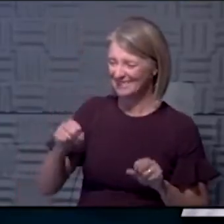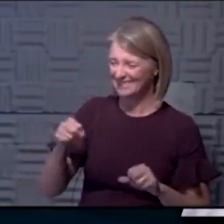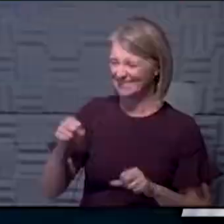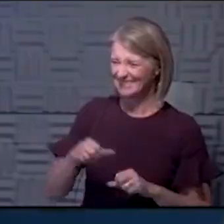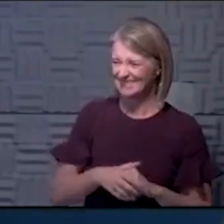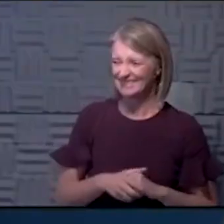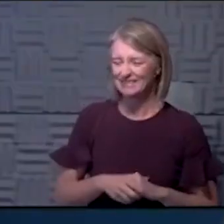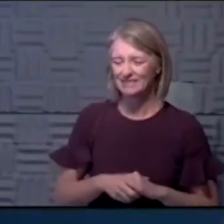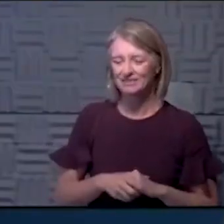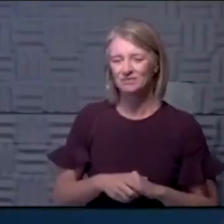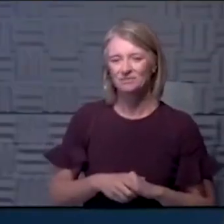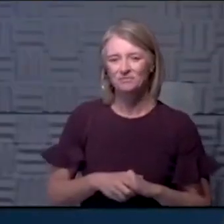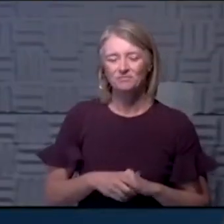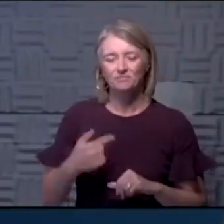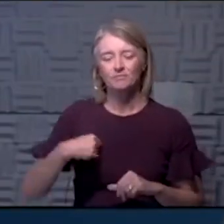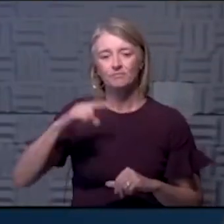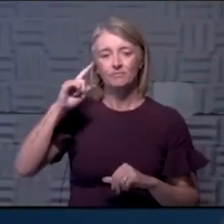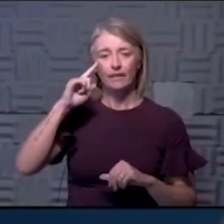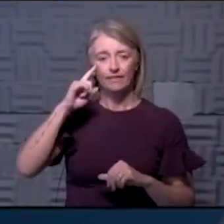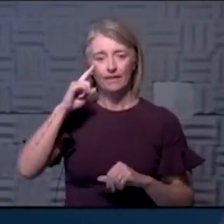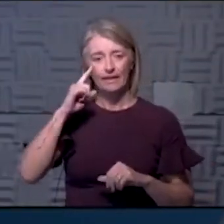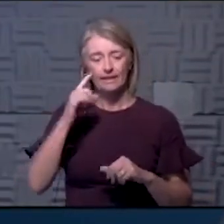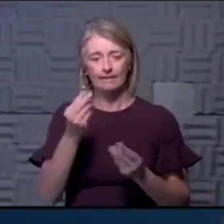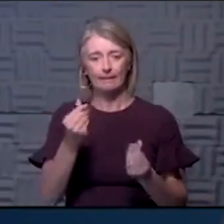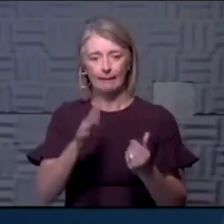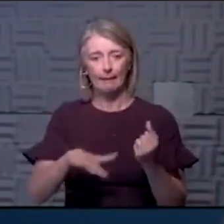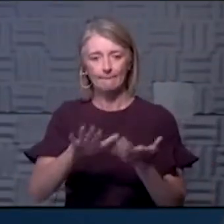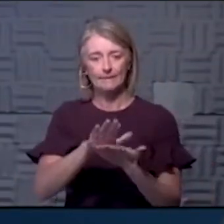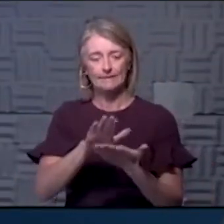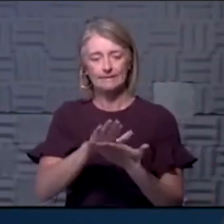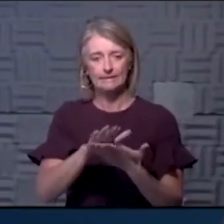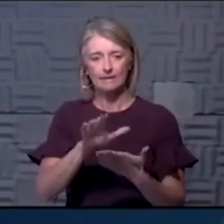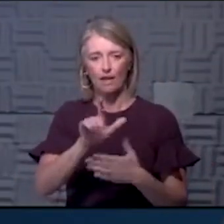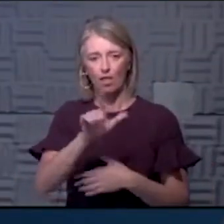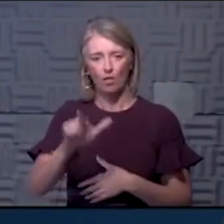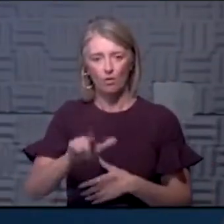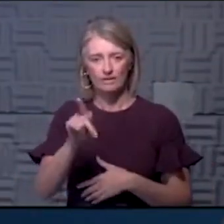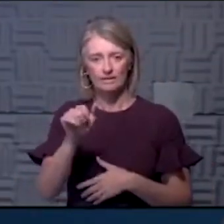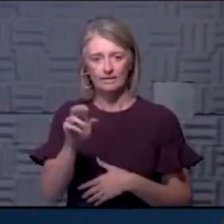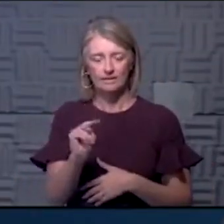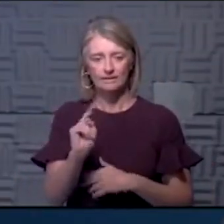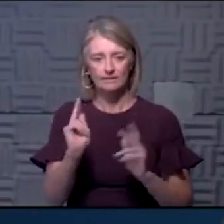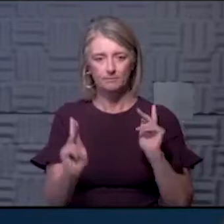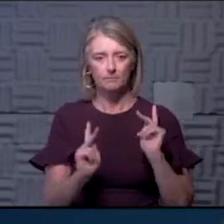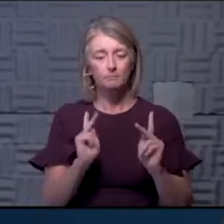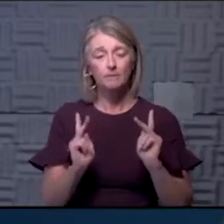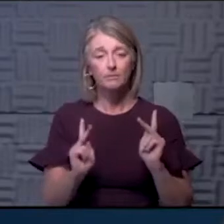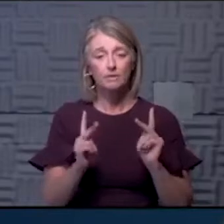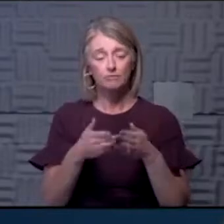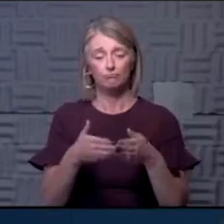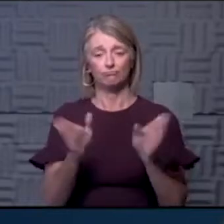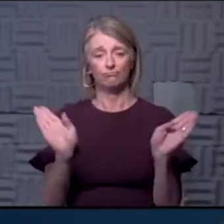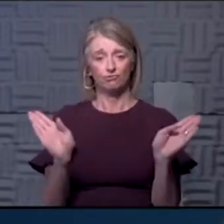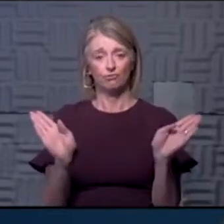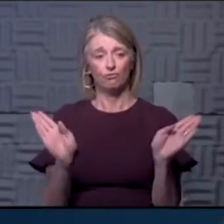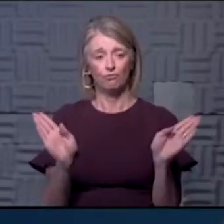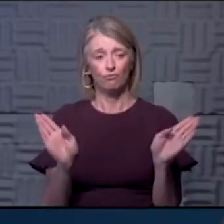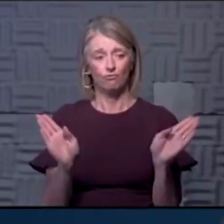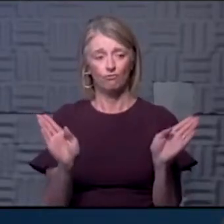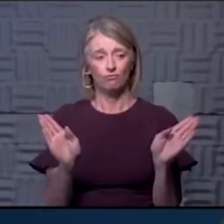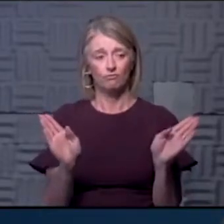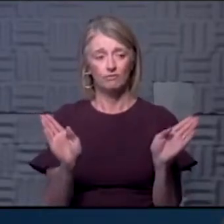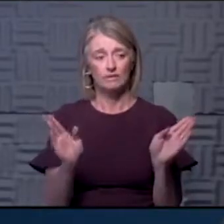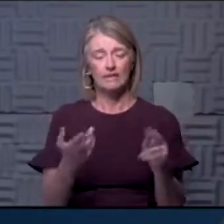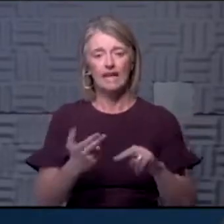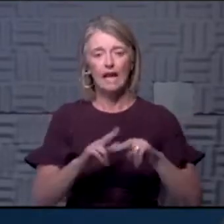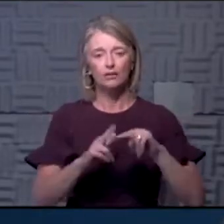So I think the vibe on campus in and around Lawrence is, people have just general